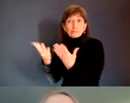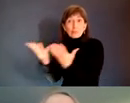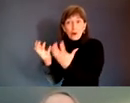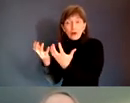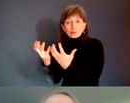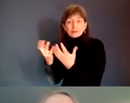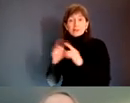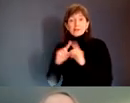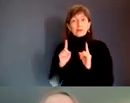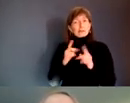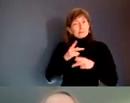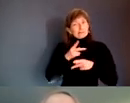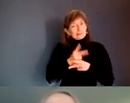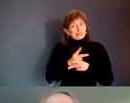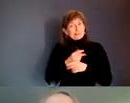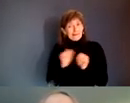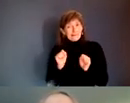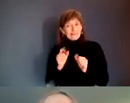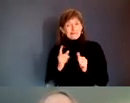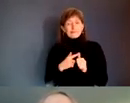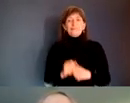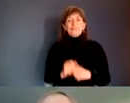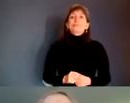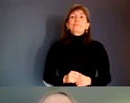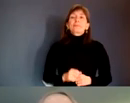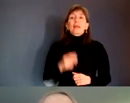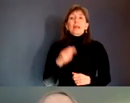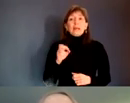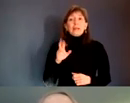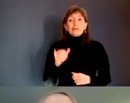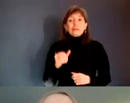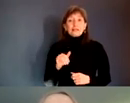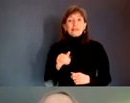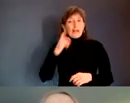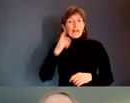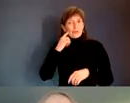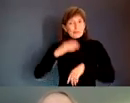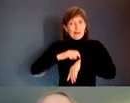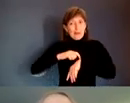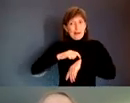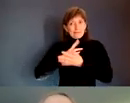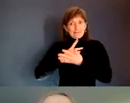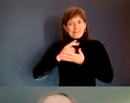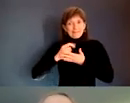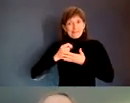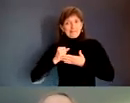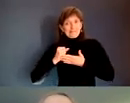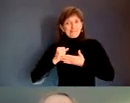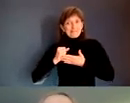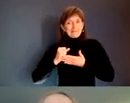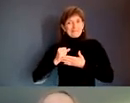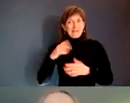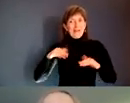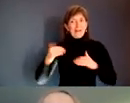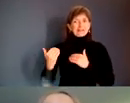All right, so I'll just touch on, we're reaching the end of our slides, and I'm aware of the time as well. Our moderator hasn't pulled the plug on us yet, so that's